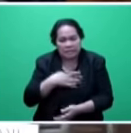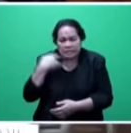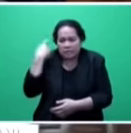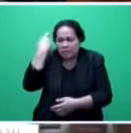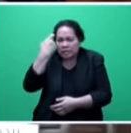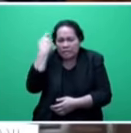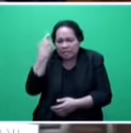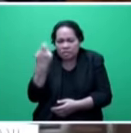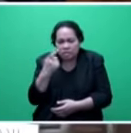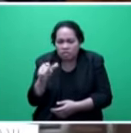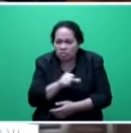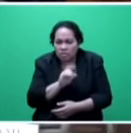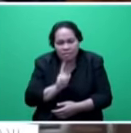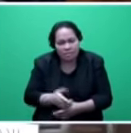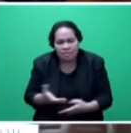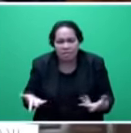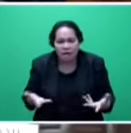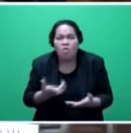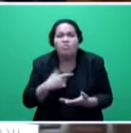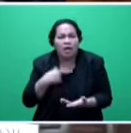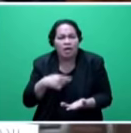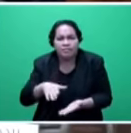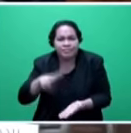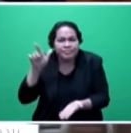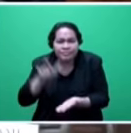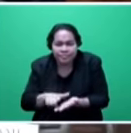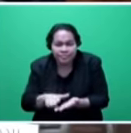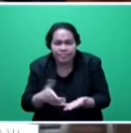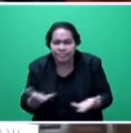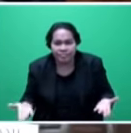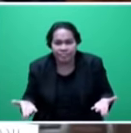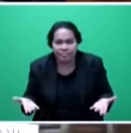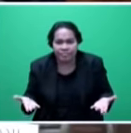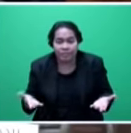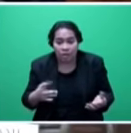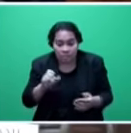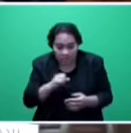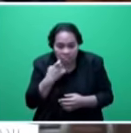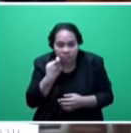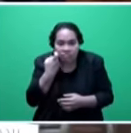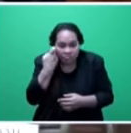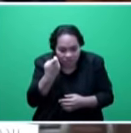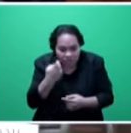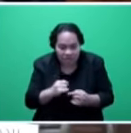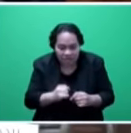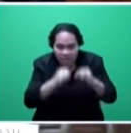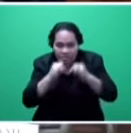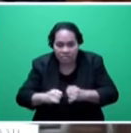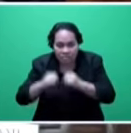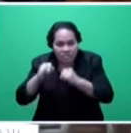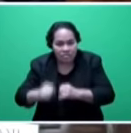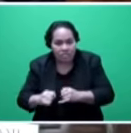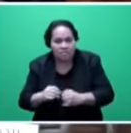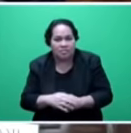least. Such reductions or removal of tariffs is often done with great care and consideration of its